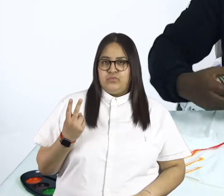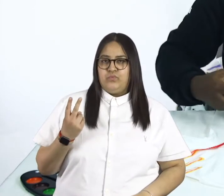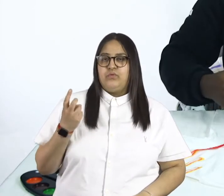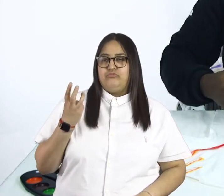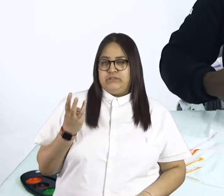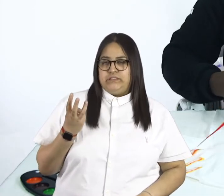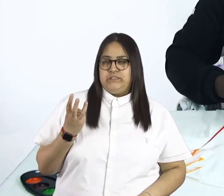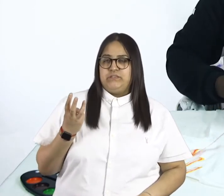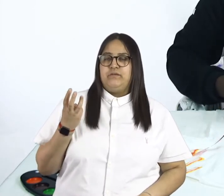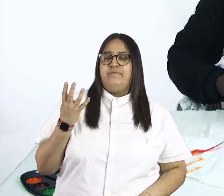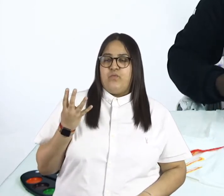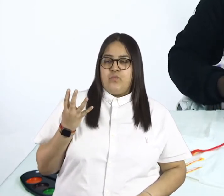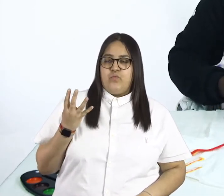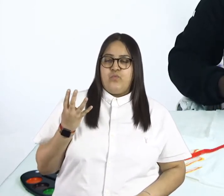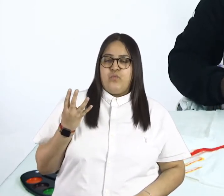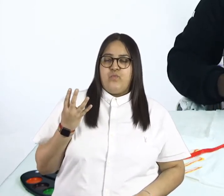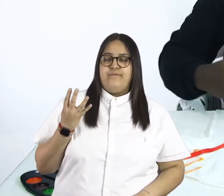4,